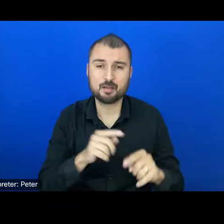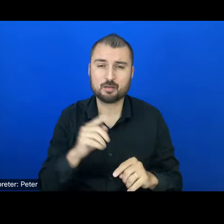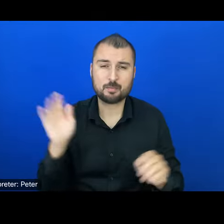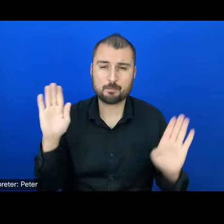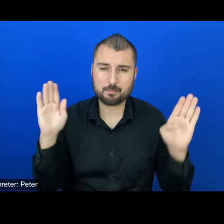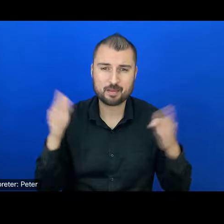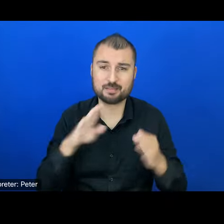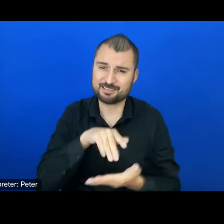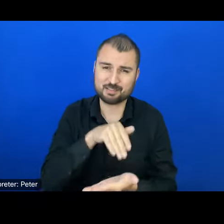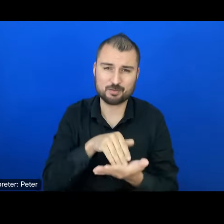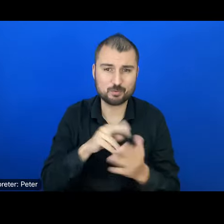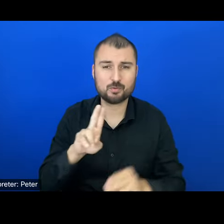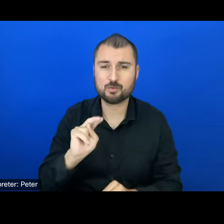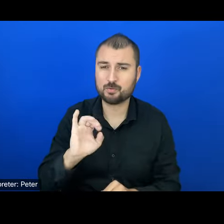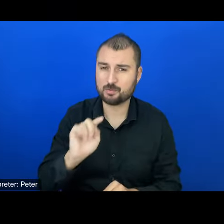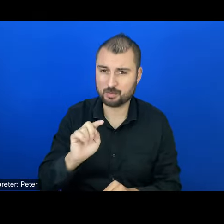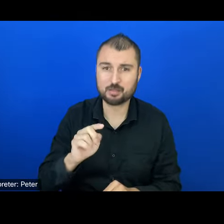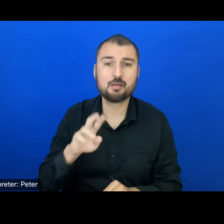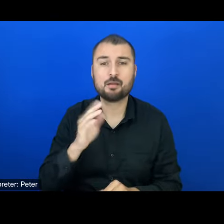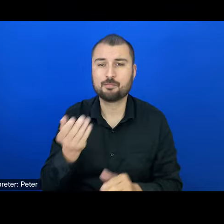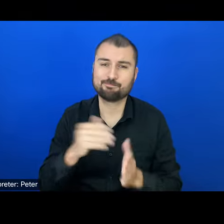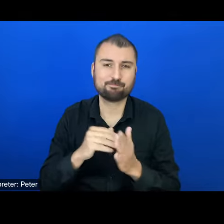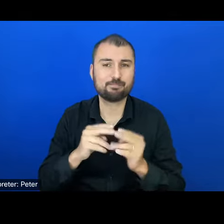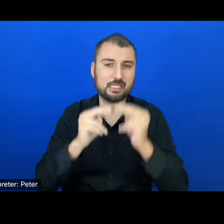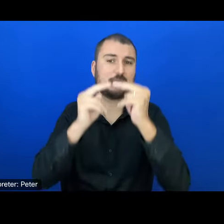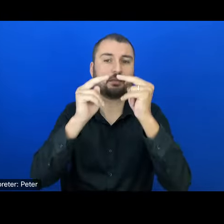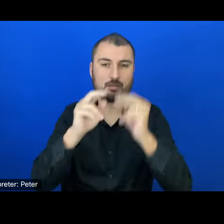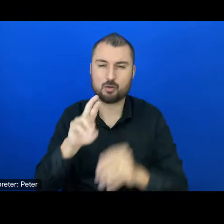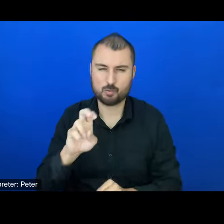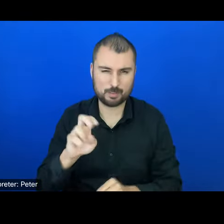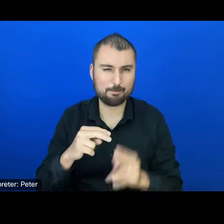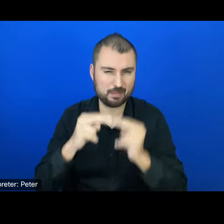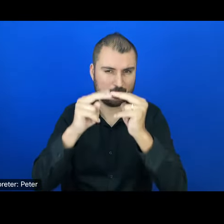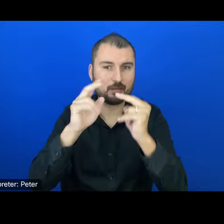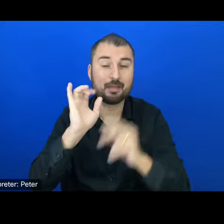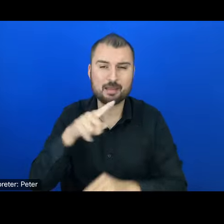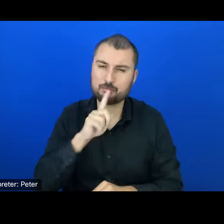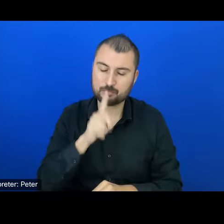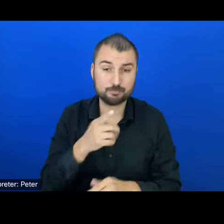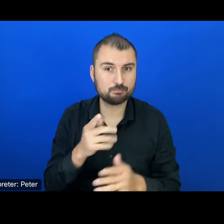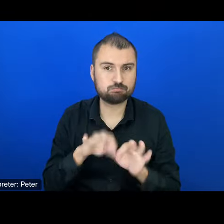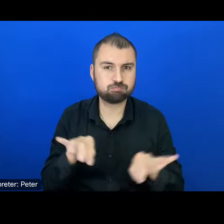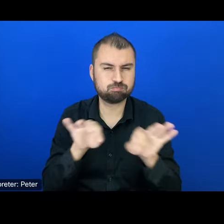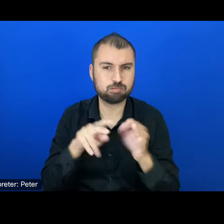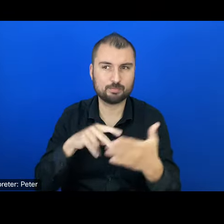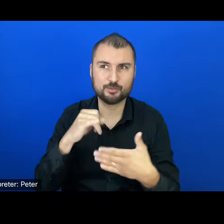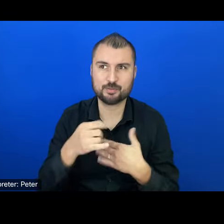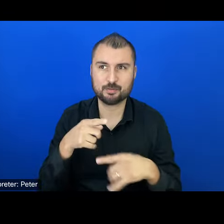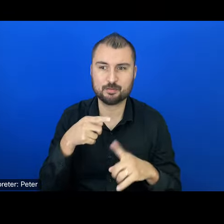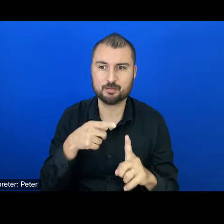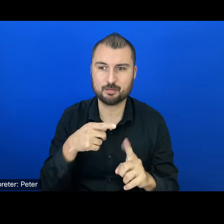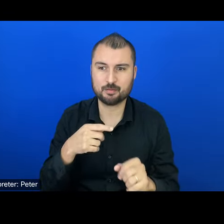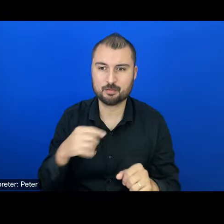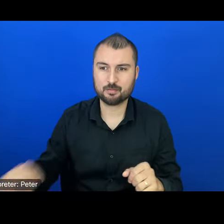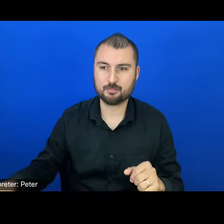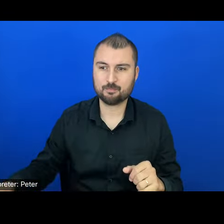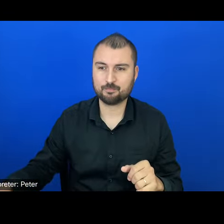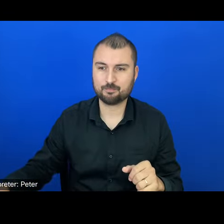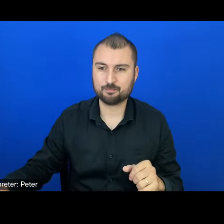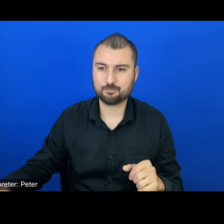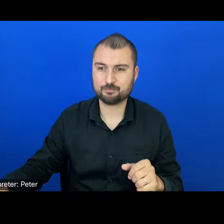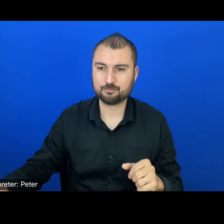which is obviously a major project that, and with others